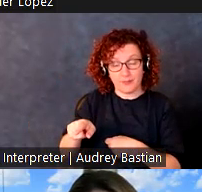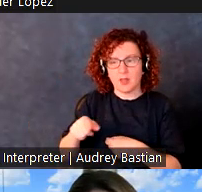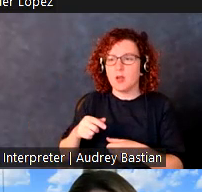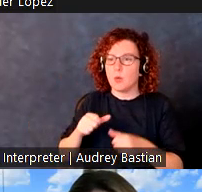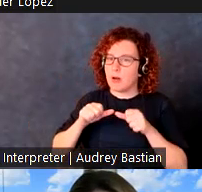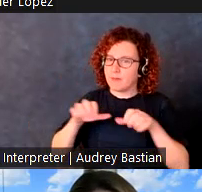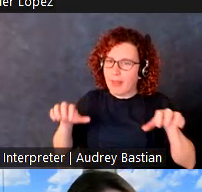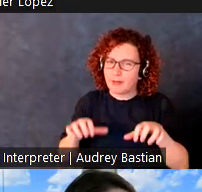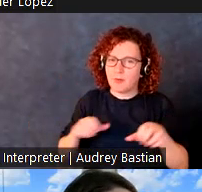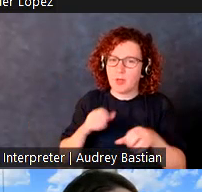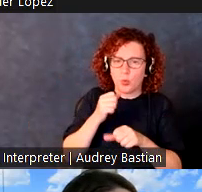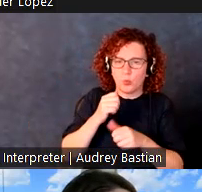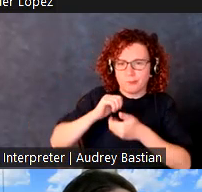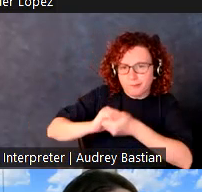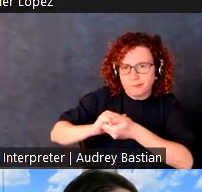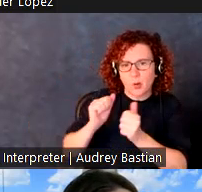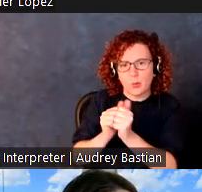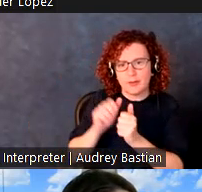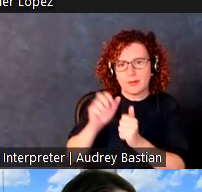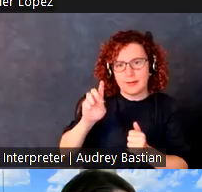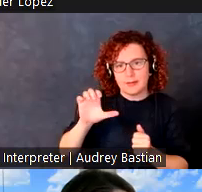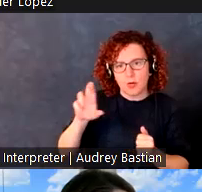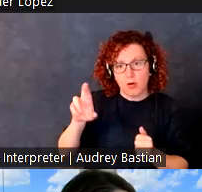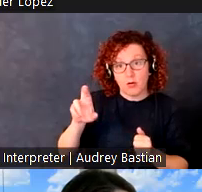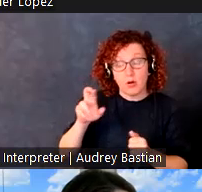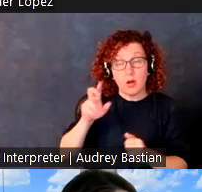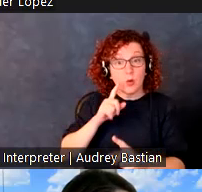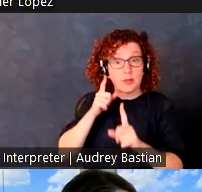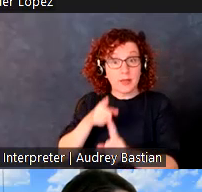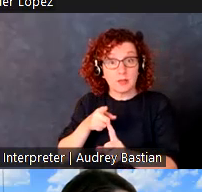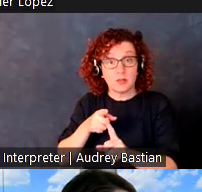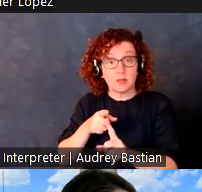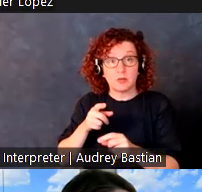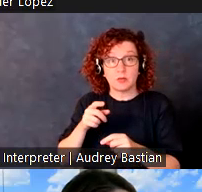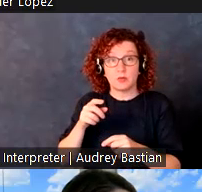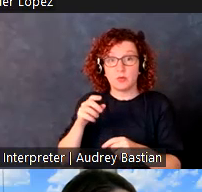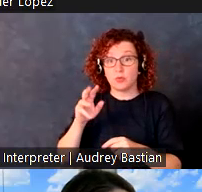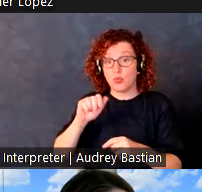DCR. The intent is to have the bollards and those flagpoles